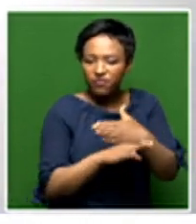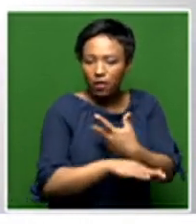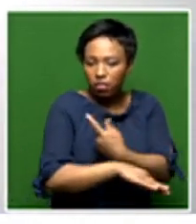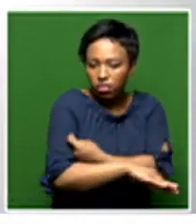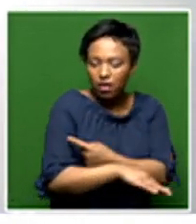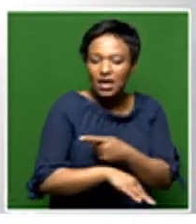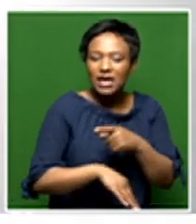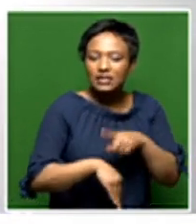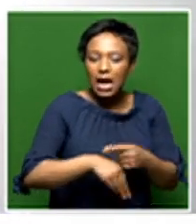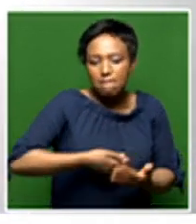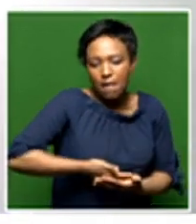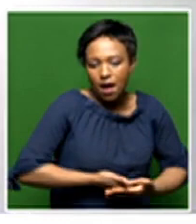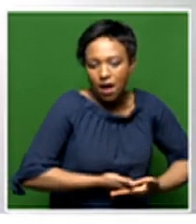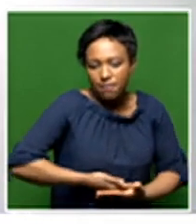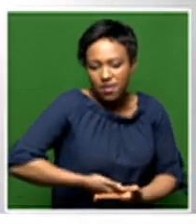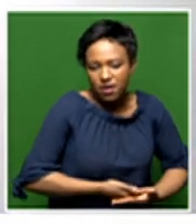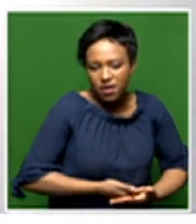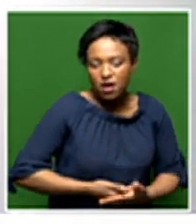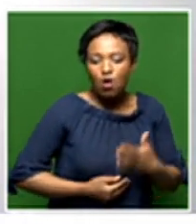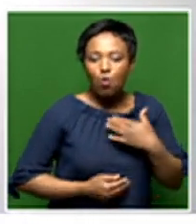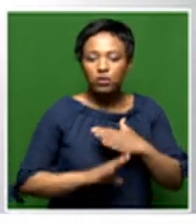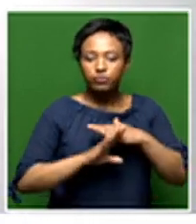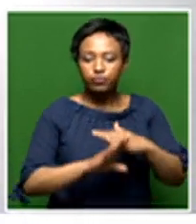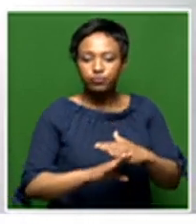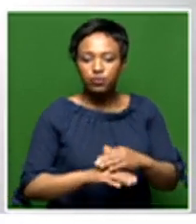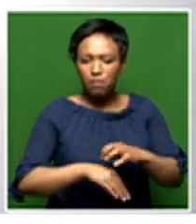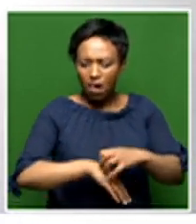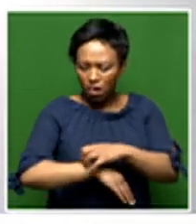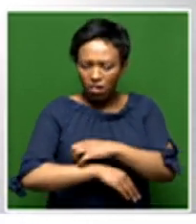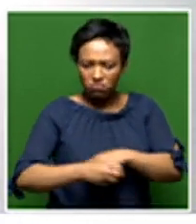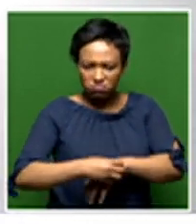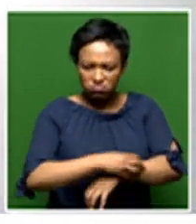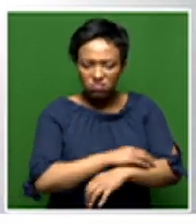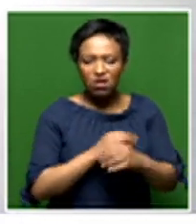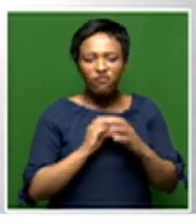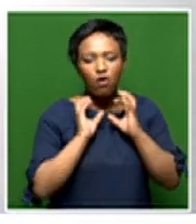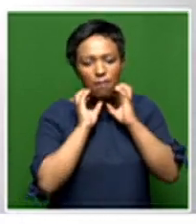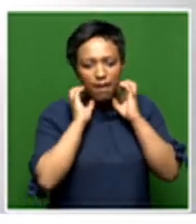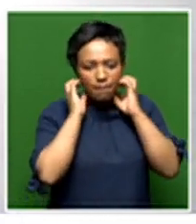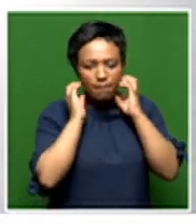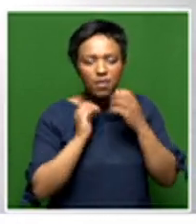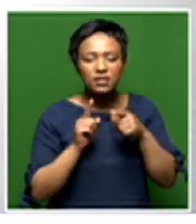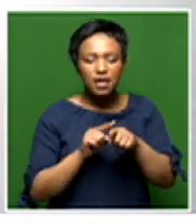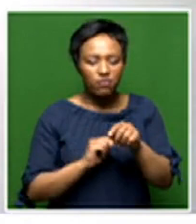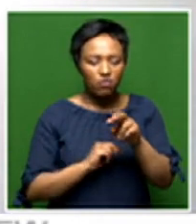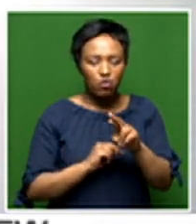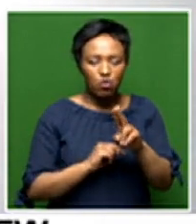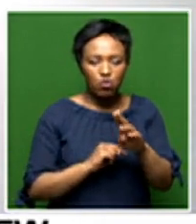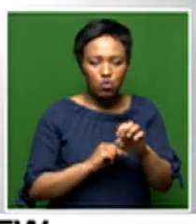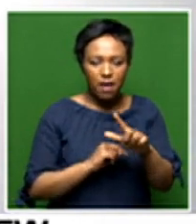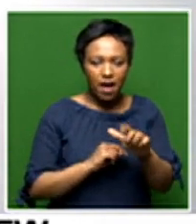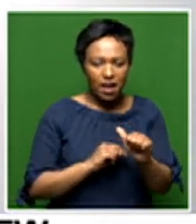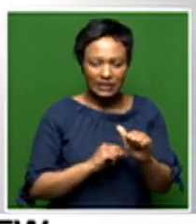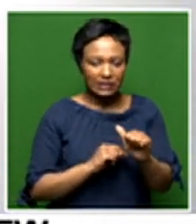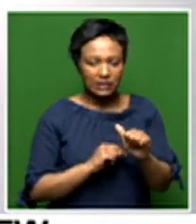childhood anyway, especially measles. Maybe not mumps and rubella, because in South Africa we don't